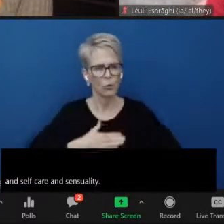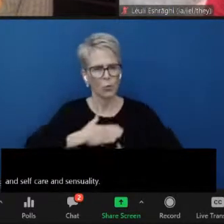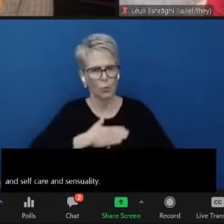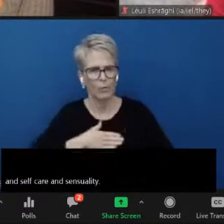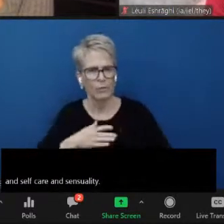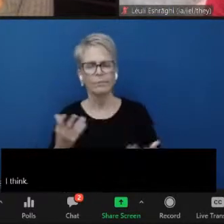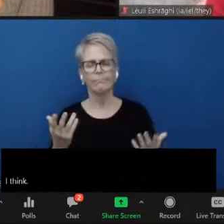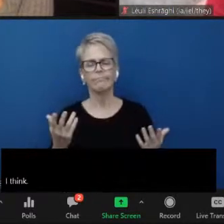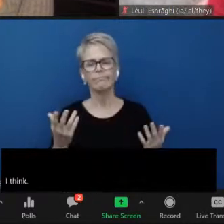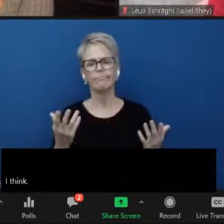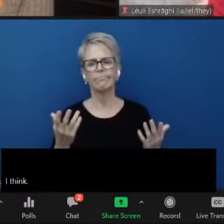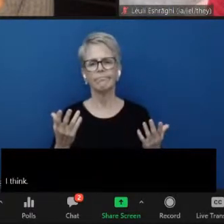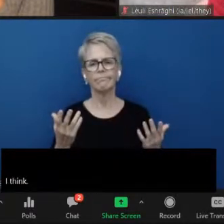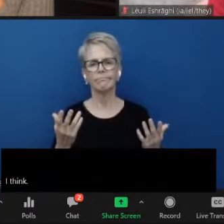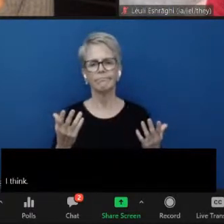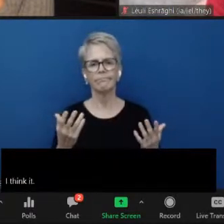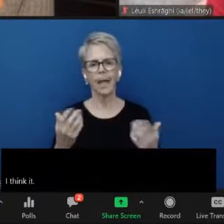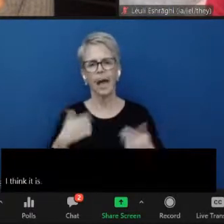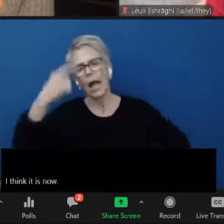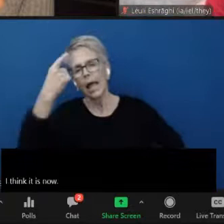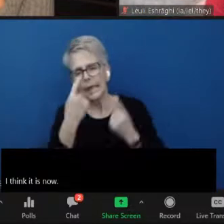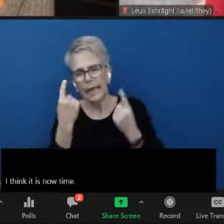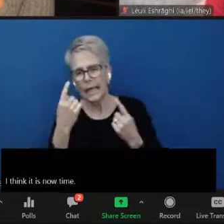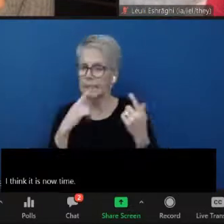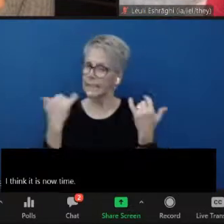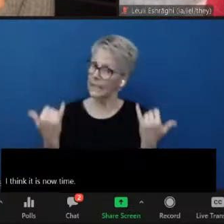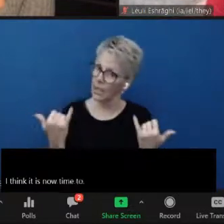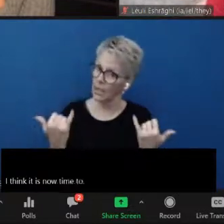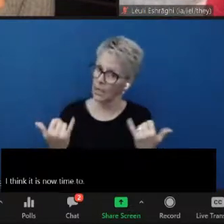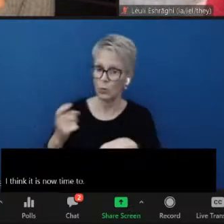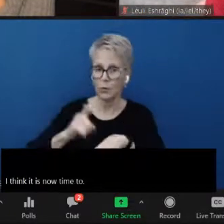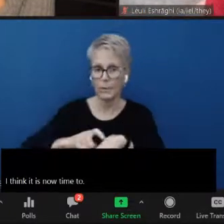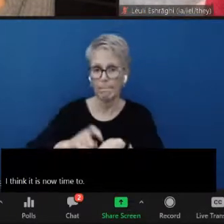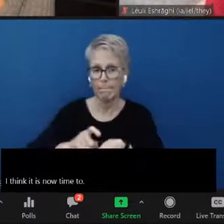I think it is now time to,